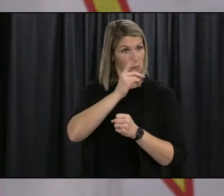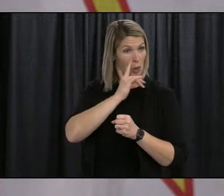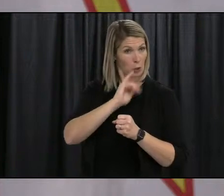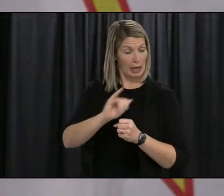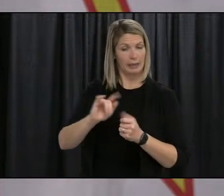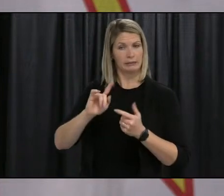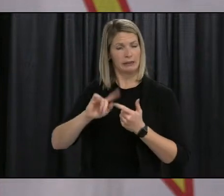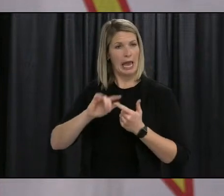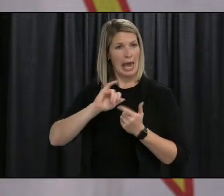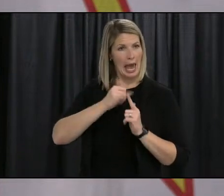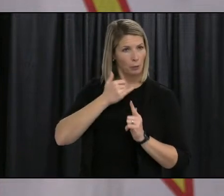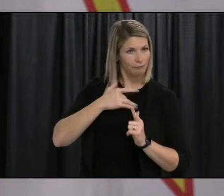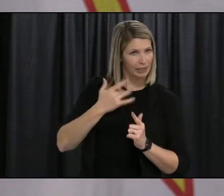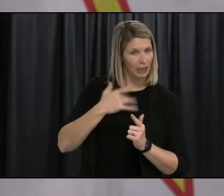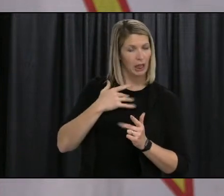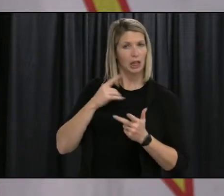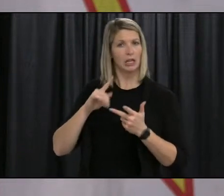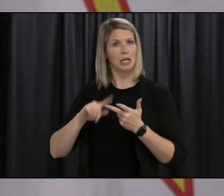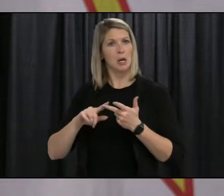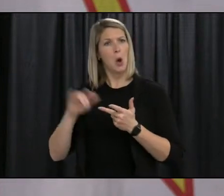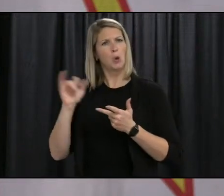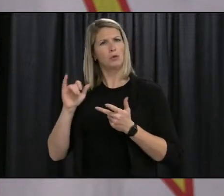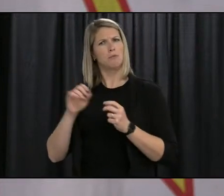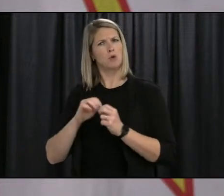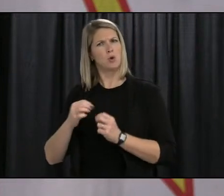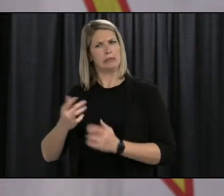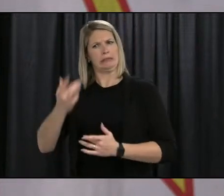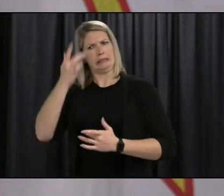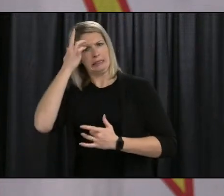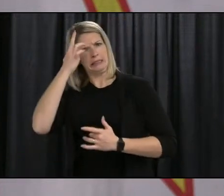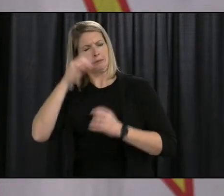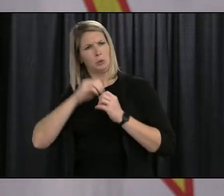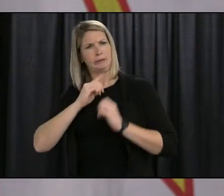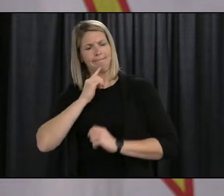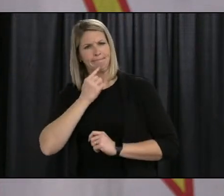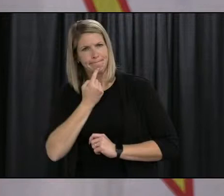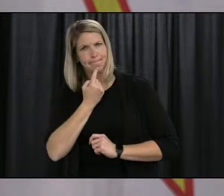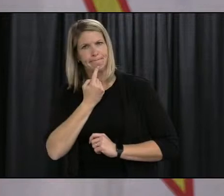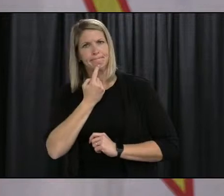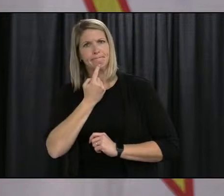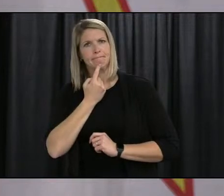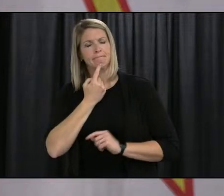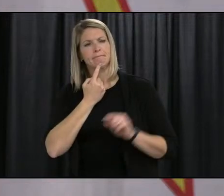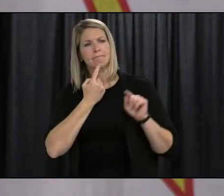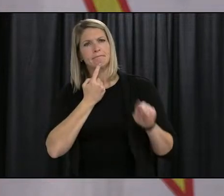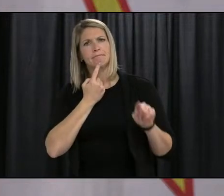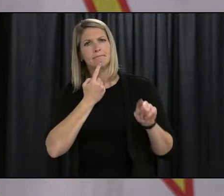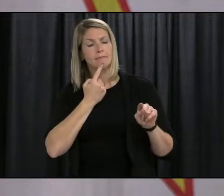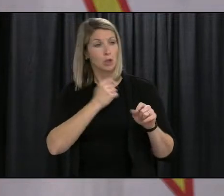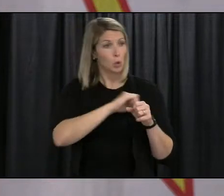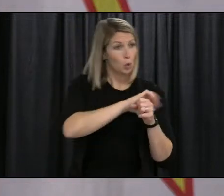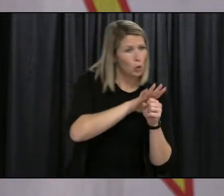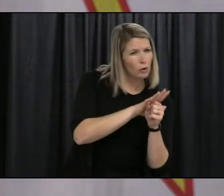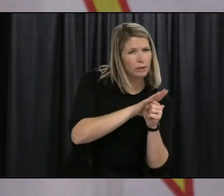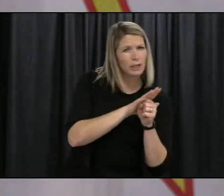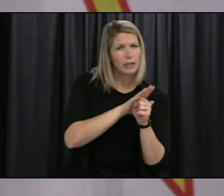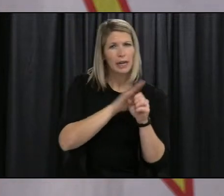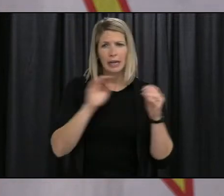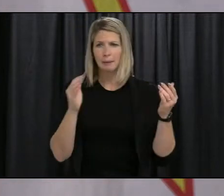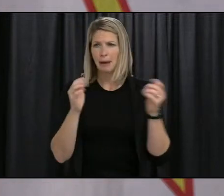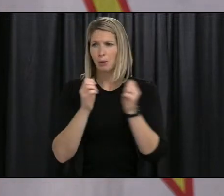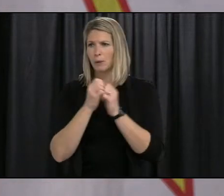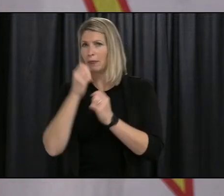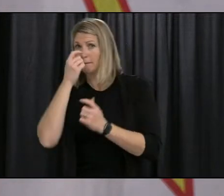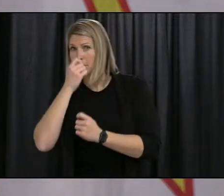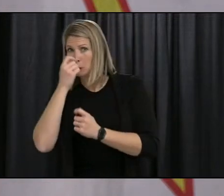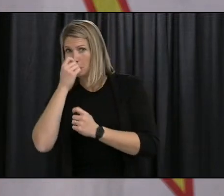would be more concerning with regard to a diagnosis of COVID-19, so more closely correlated with a diagnosis of COVID-19.